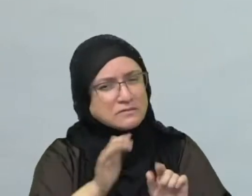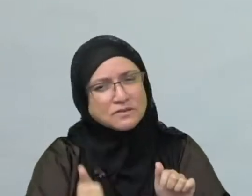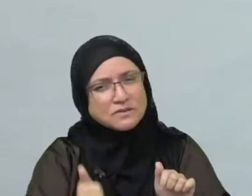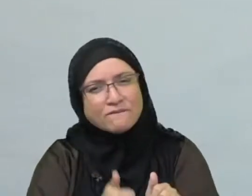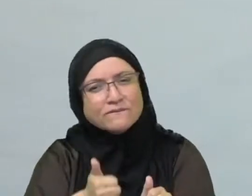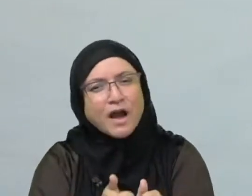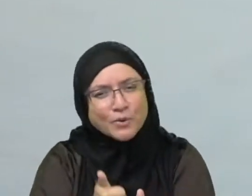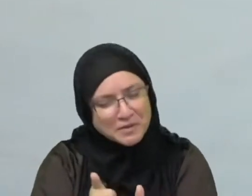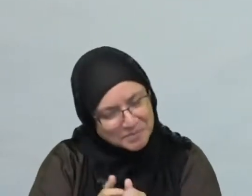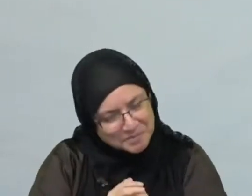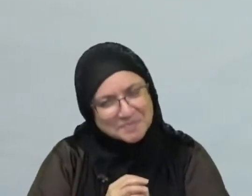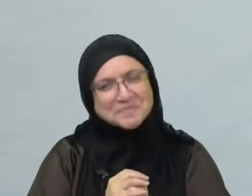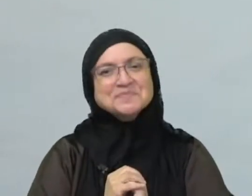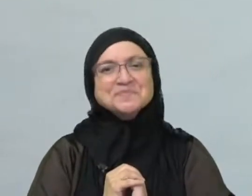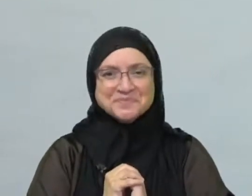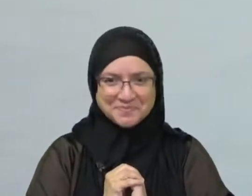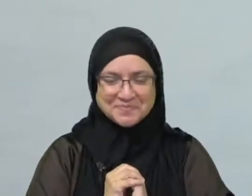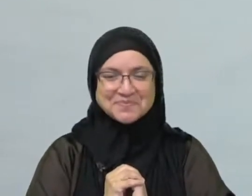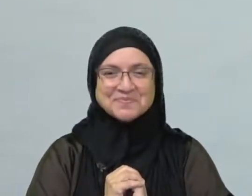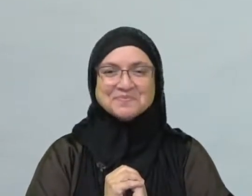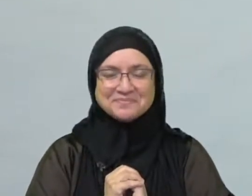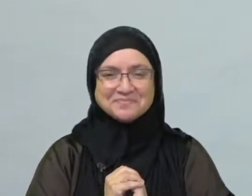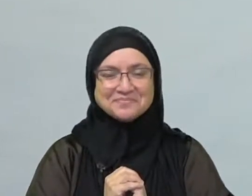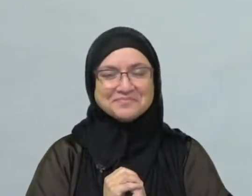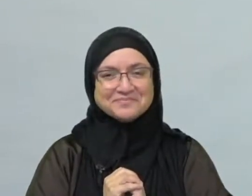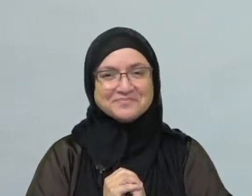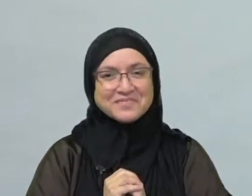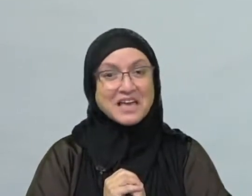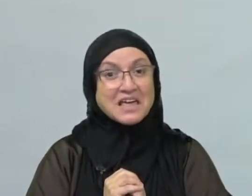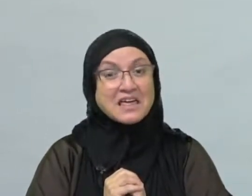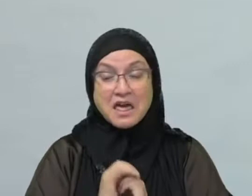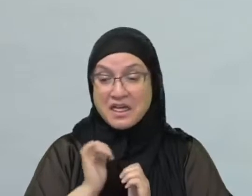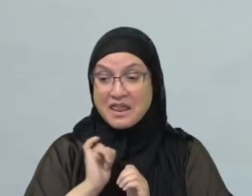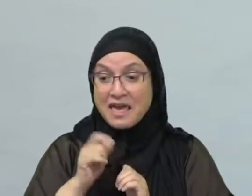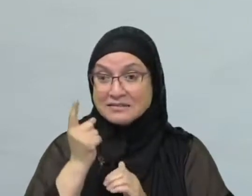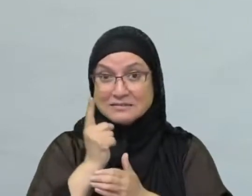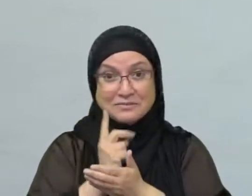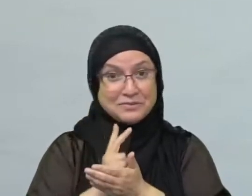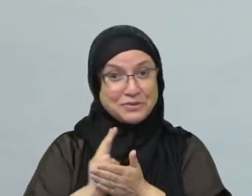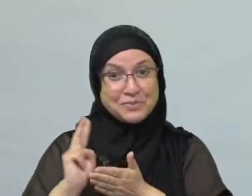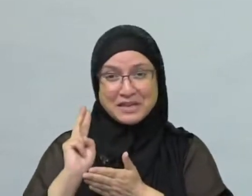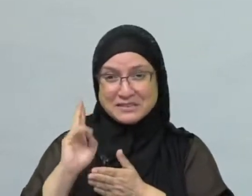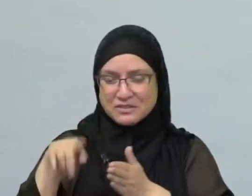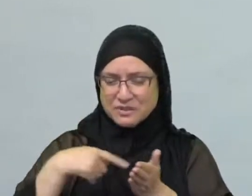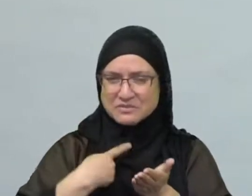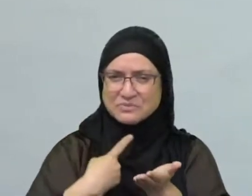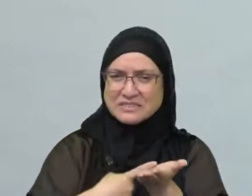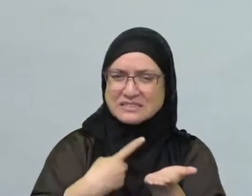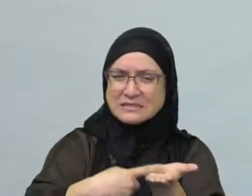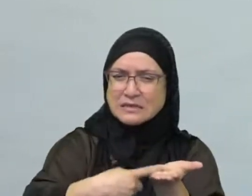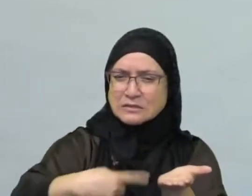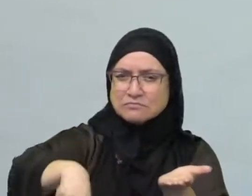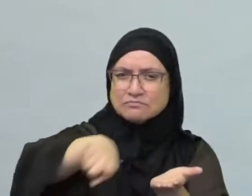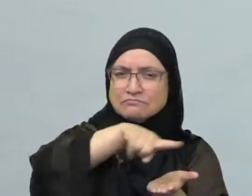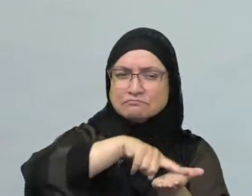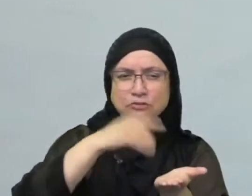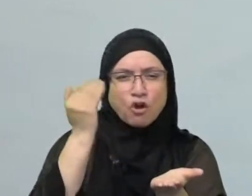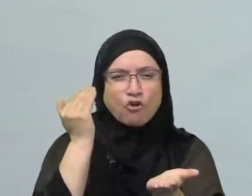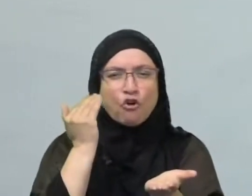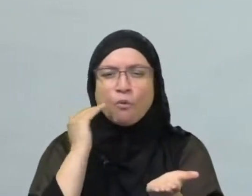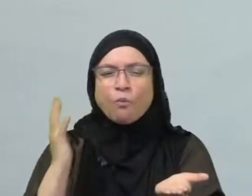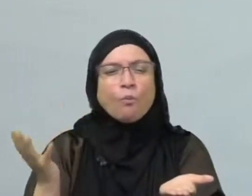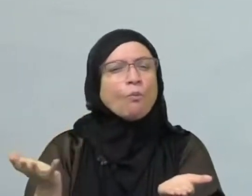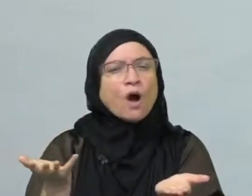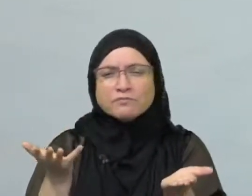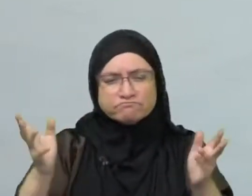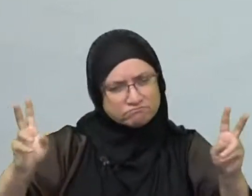Dear brothers and sisters, over the last couple of weeks, we've talked about a familiar theme, but perhaps at a little bit of a deeper